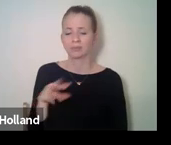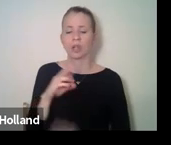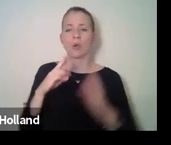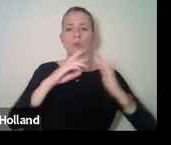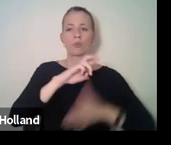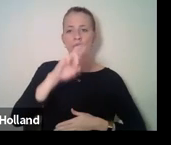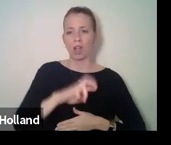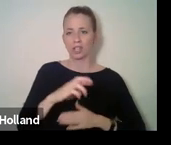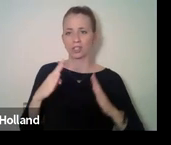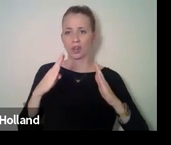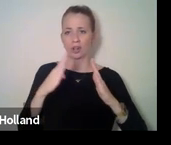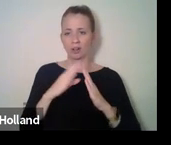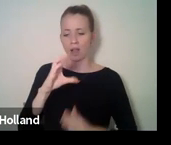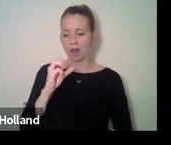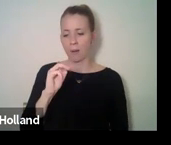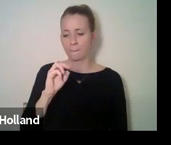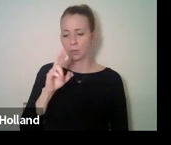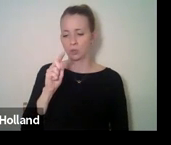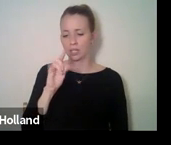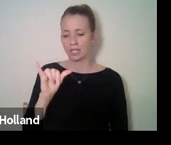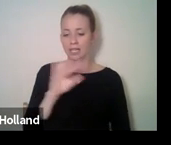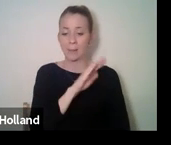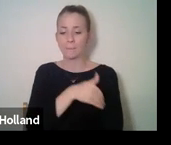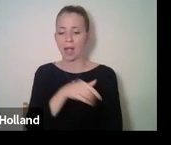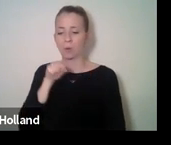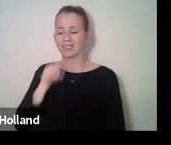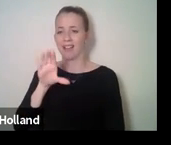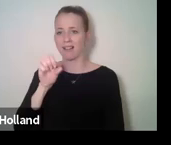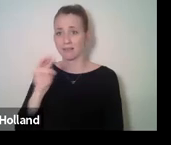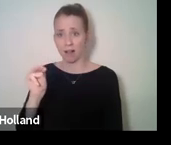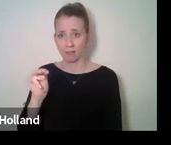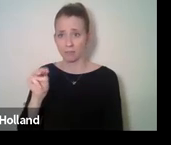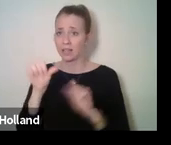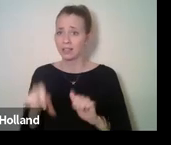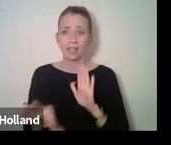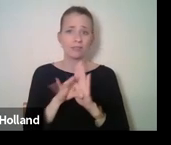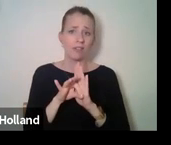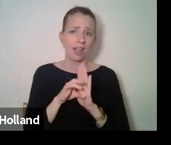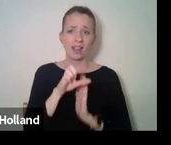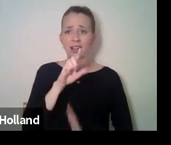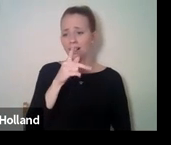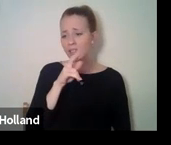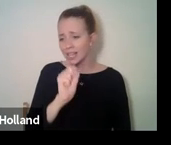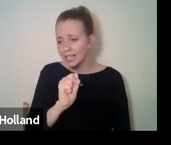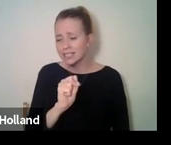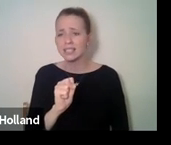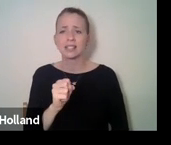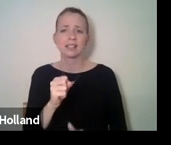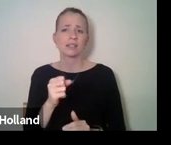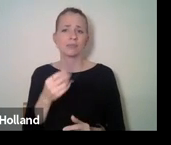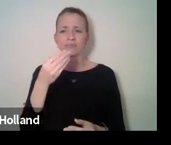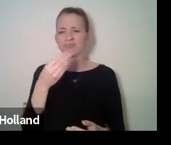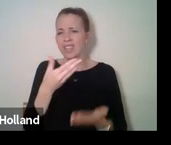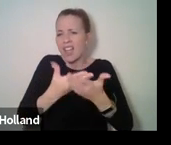rochestercommunitypower.com. You will find information, links to fact sheets in both English and Spanish.